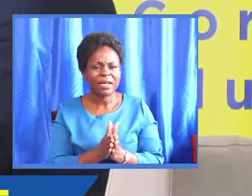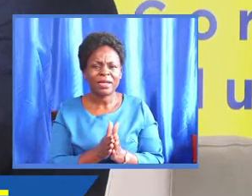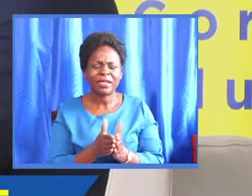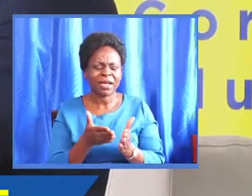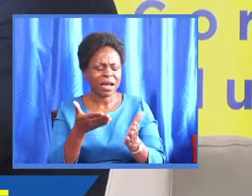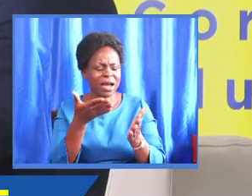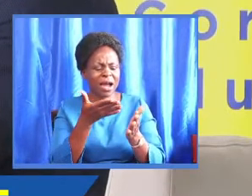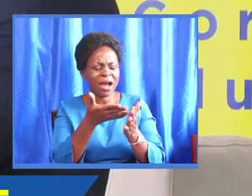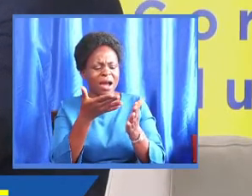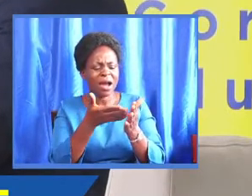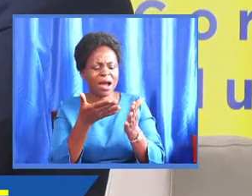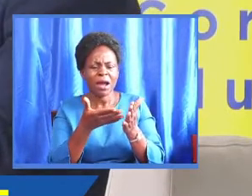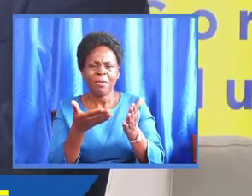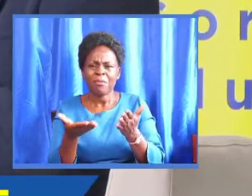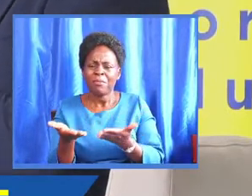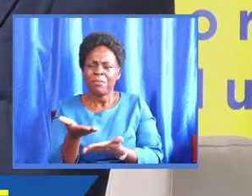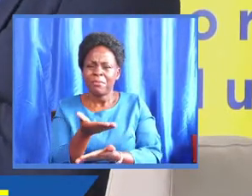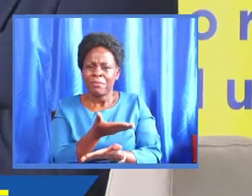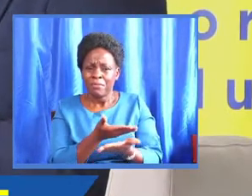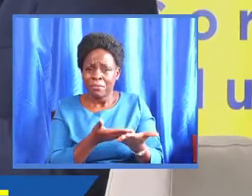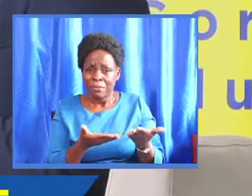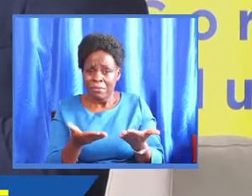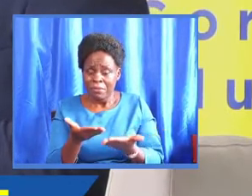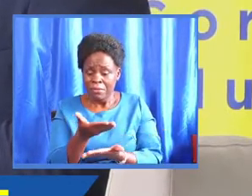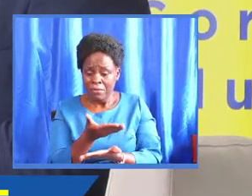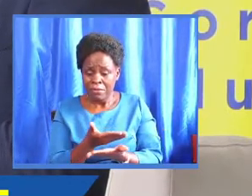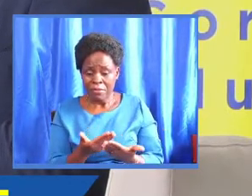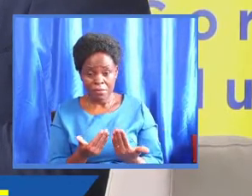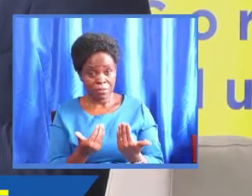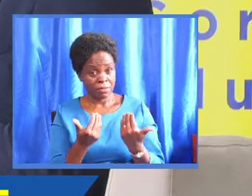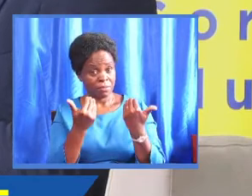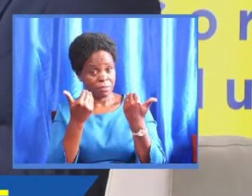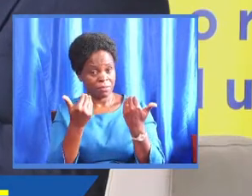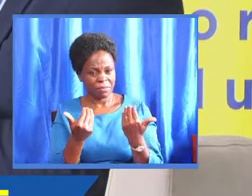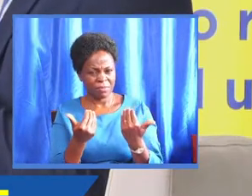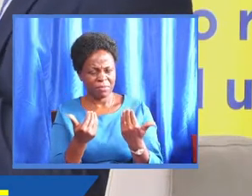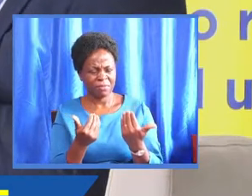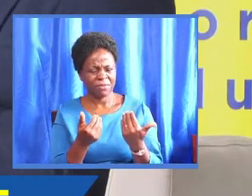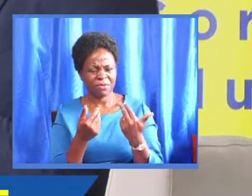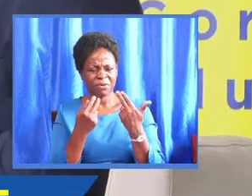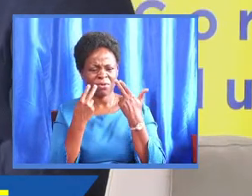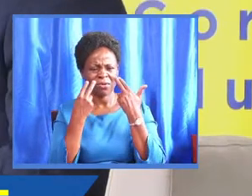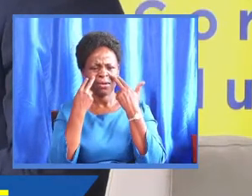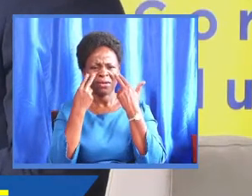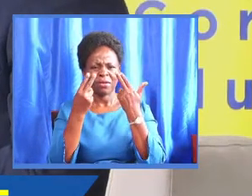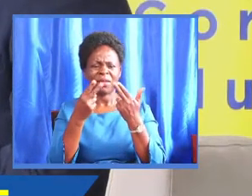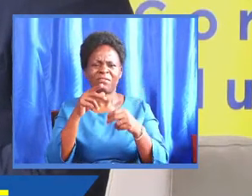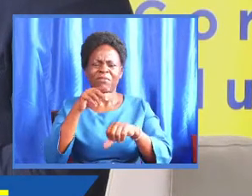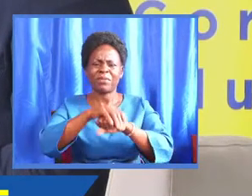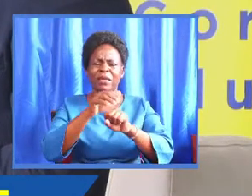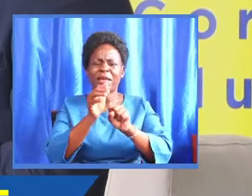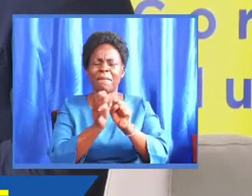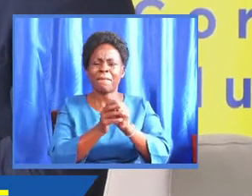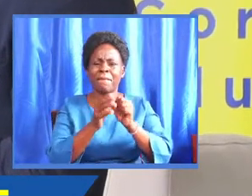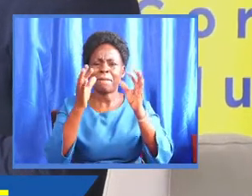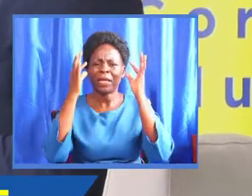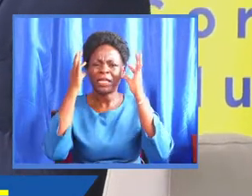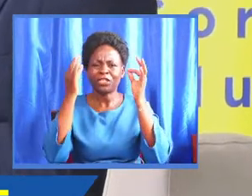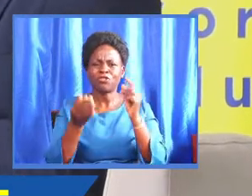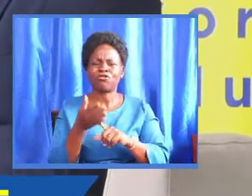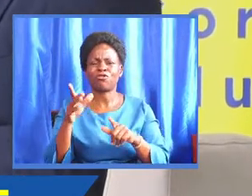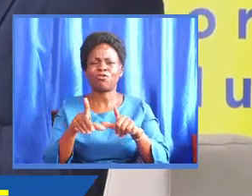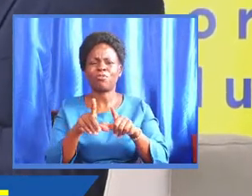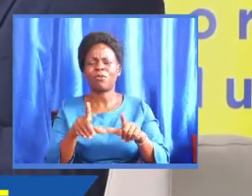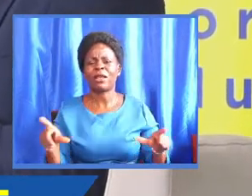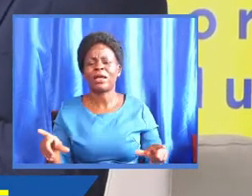course, the conversation. But at the time, what should I consider before I make a decision to acquire land? And